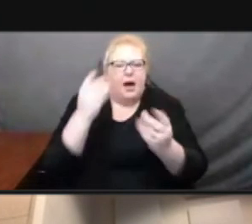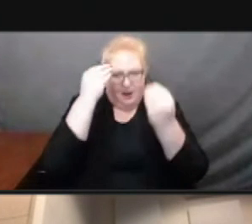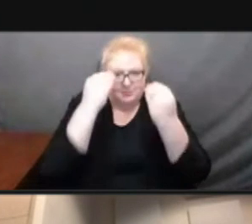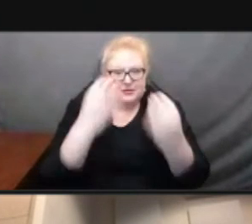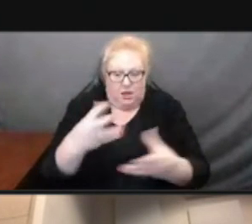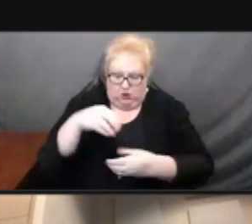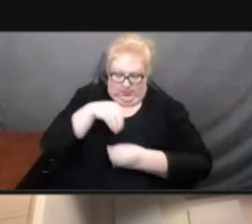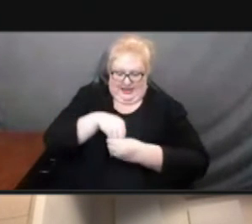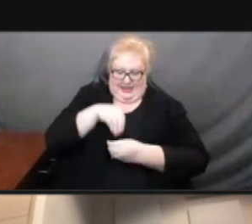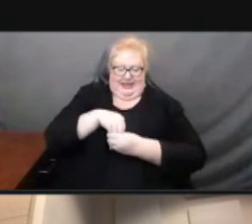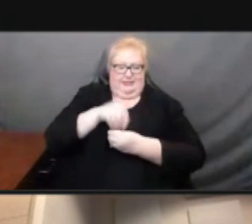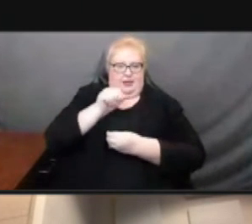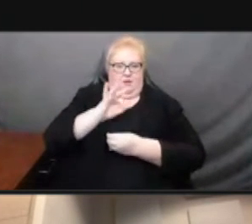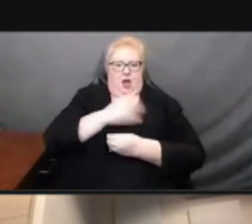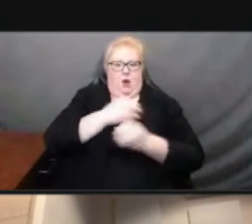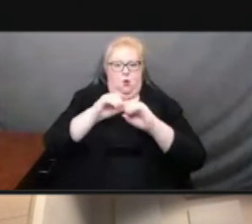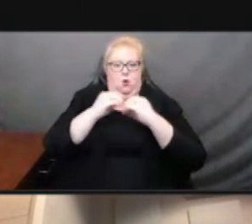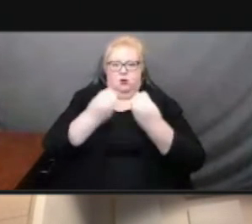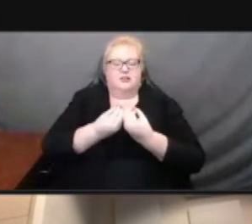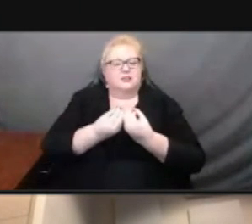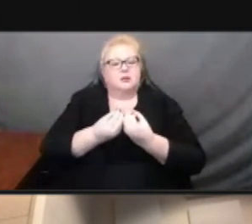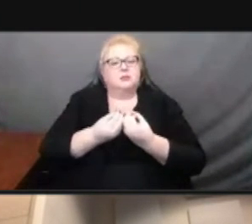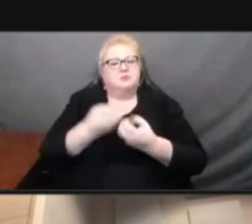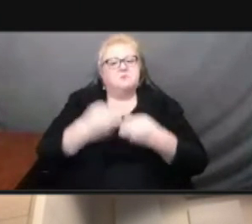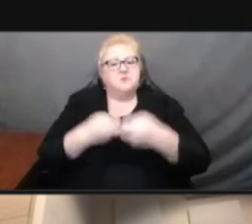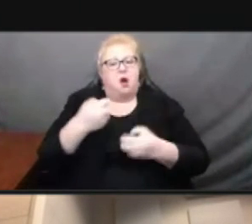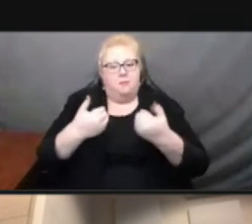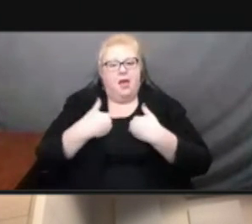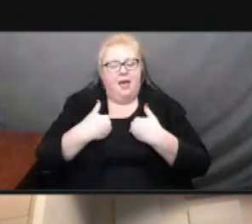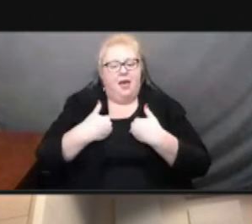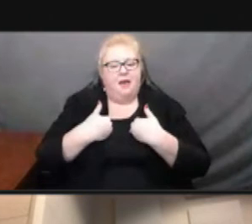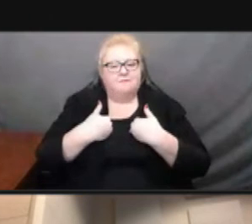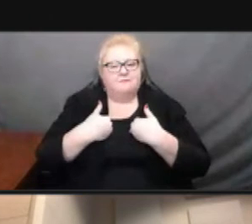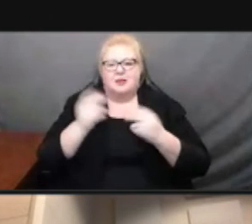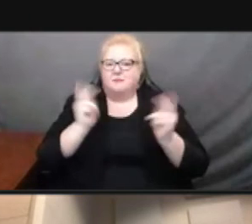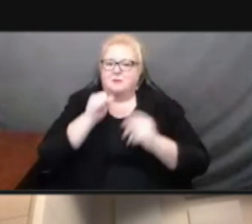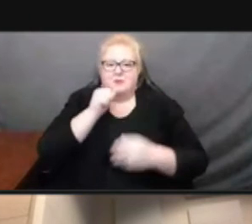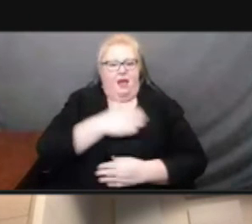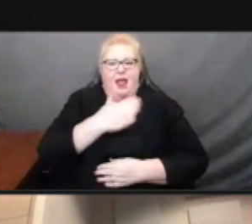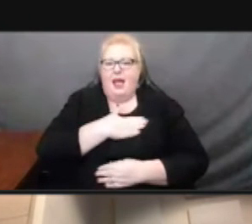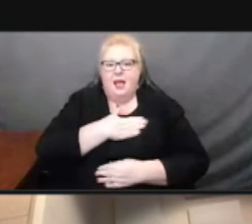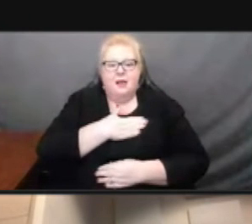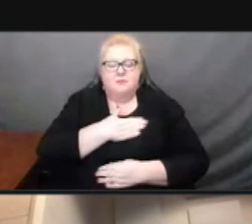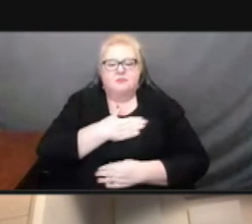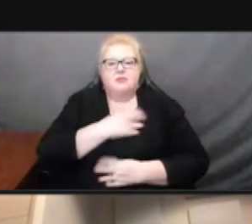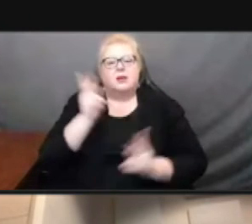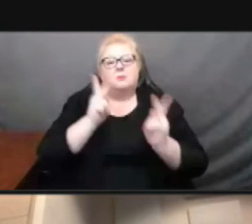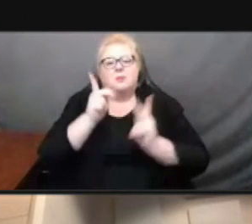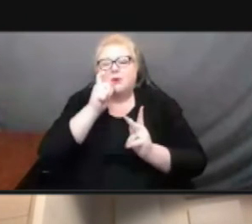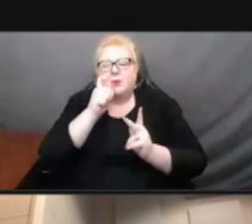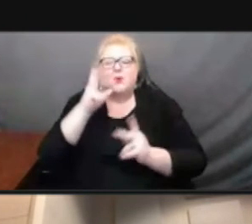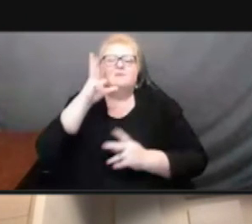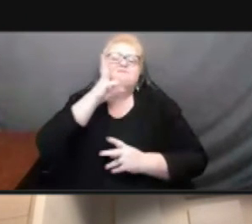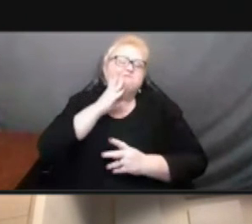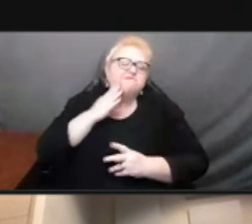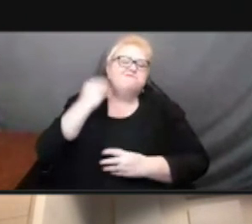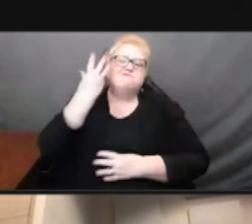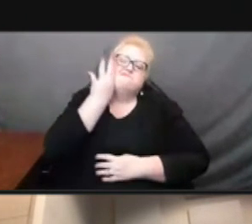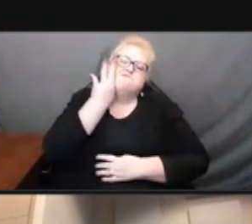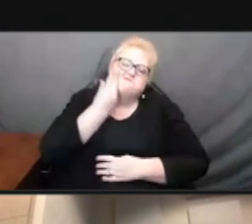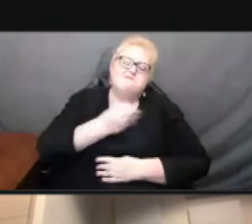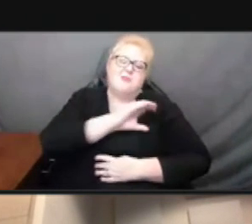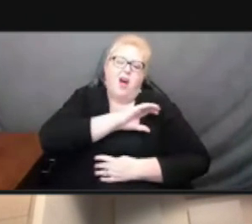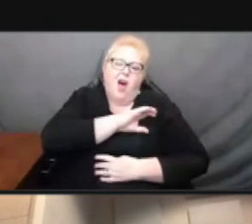People are unhappy. Tenured, experienced, very good officers leaving, just walking away because of the turmoil that's